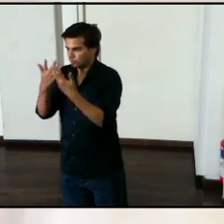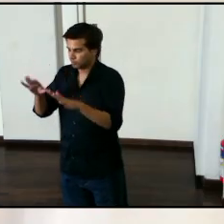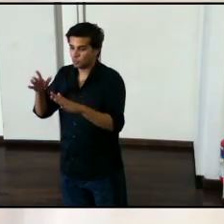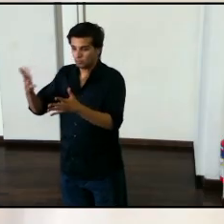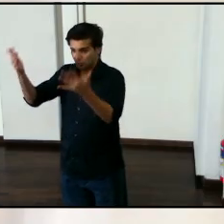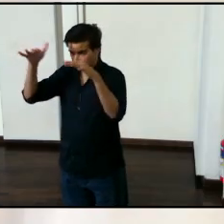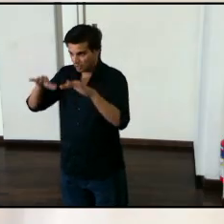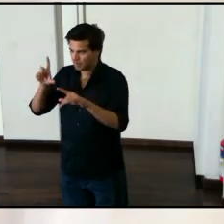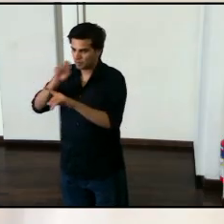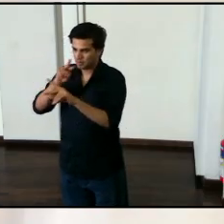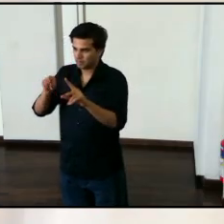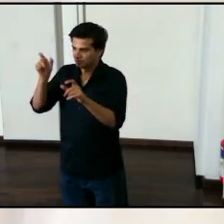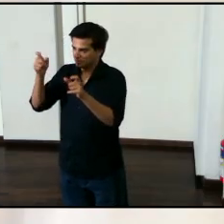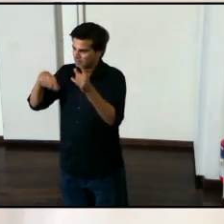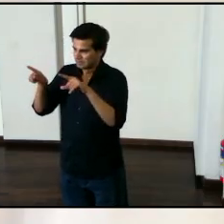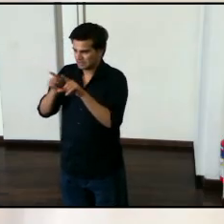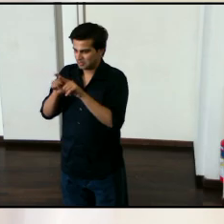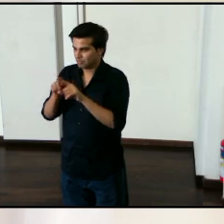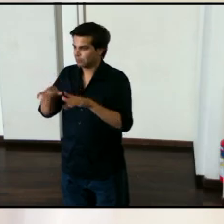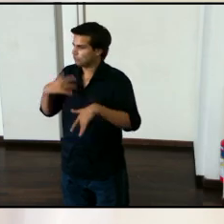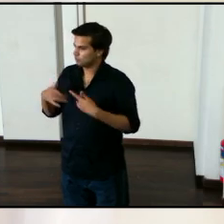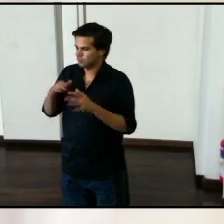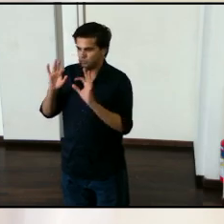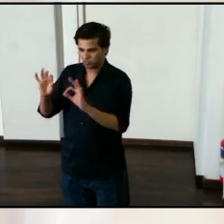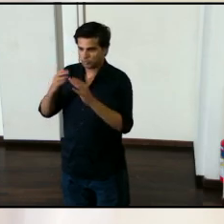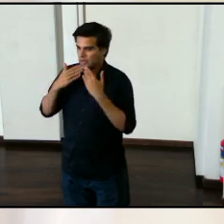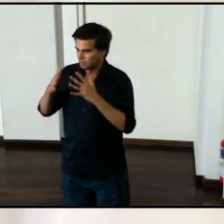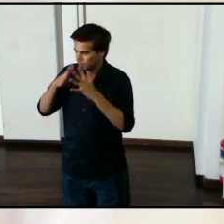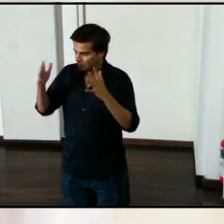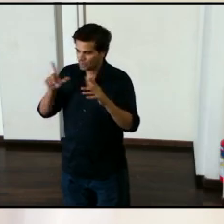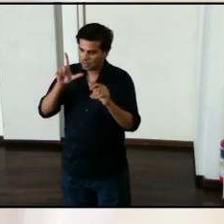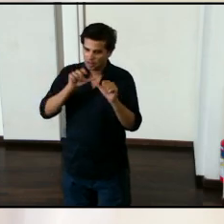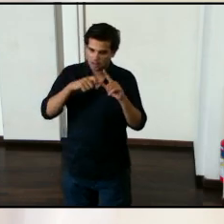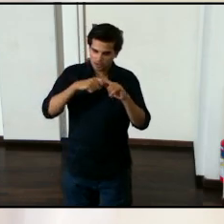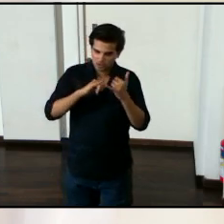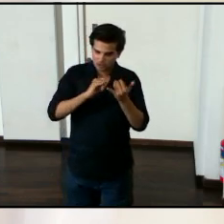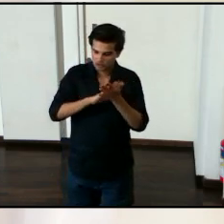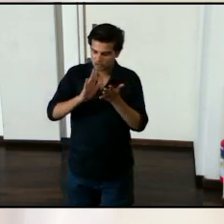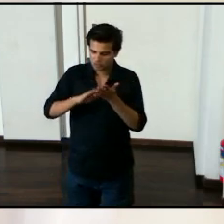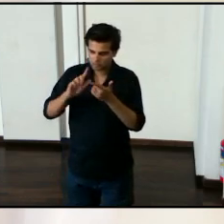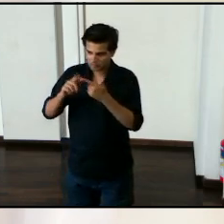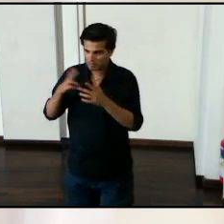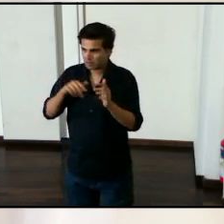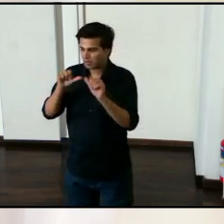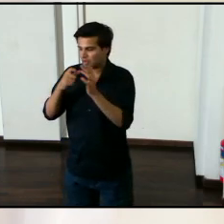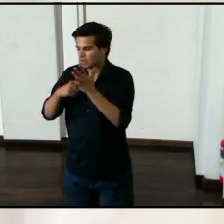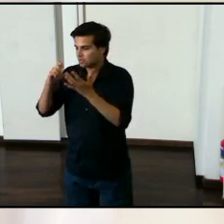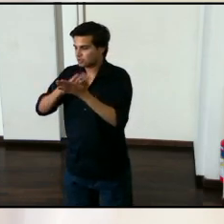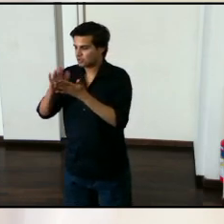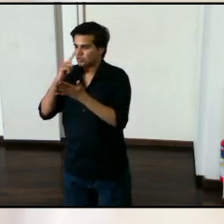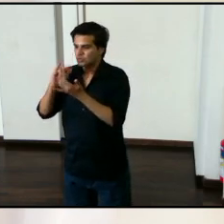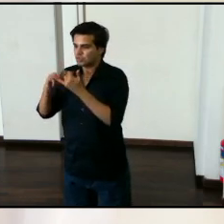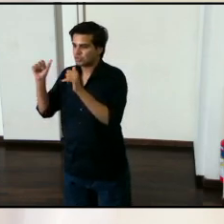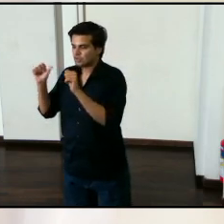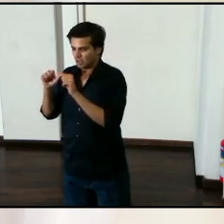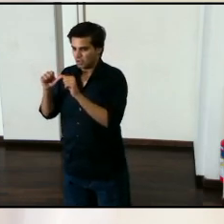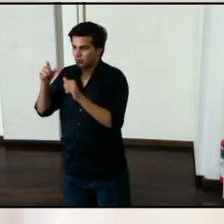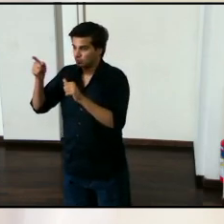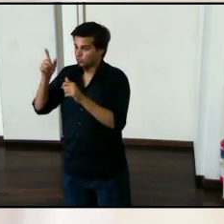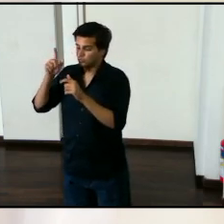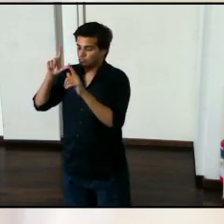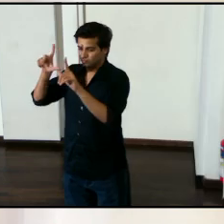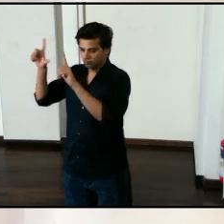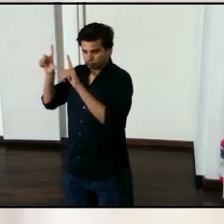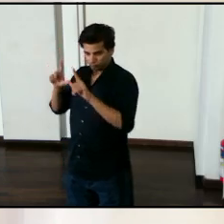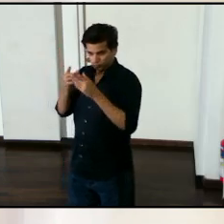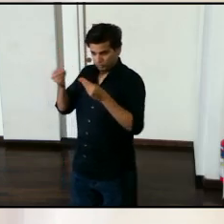for a walkthrough that was done by Lakshmi and Archesha. The exhibition is extraordinary. It's the second